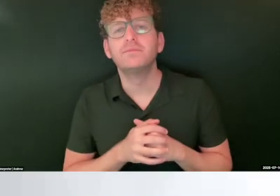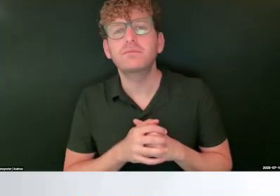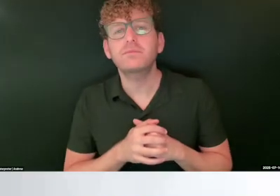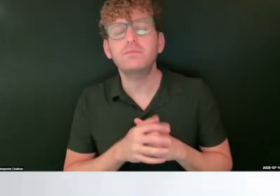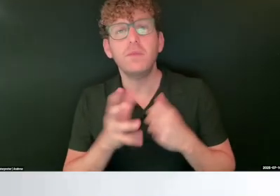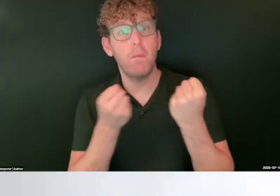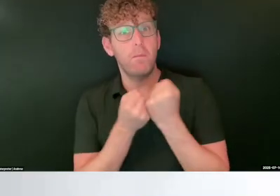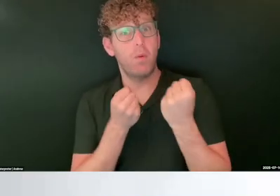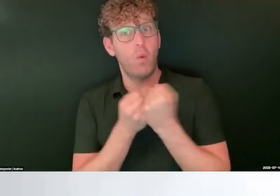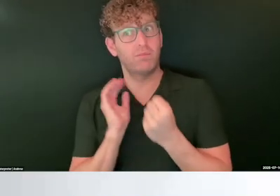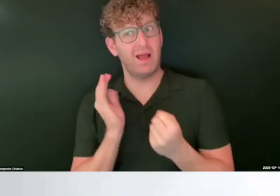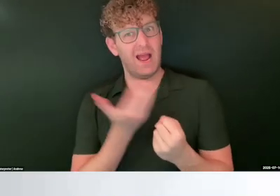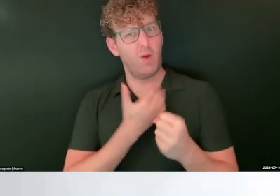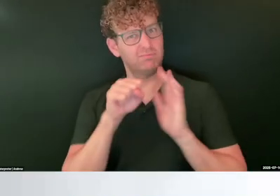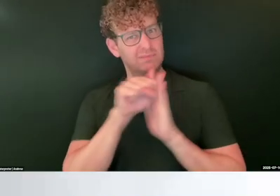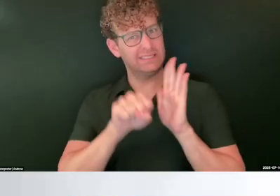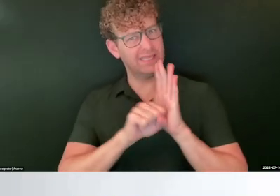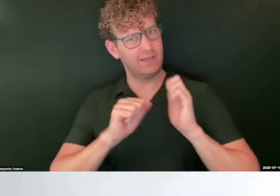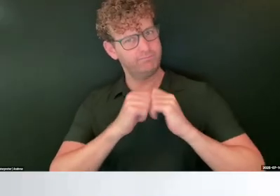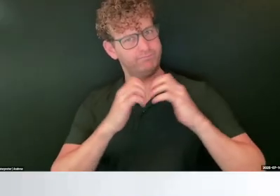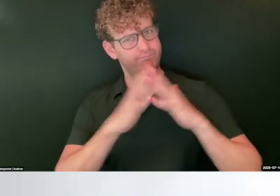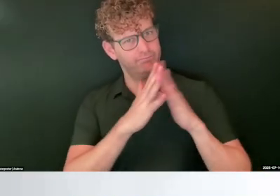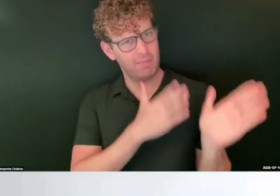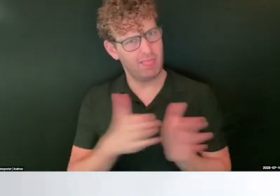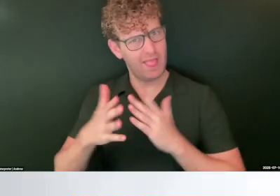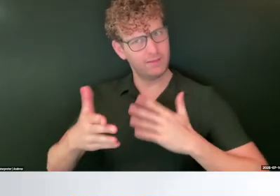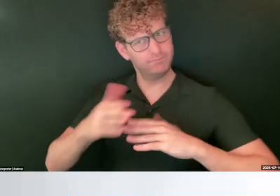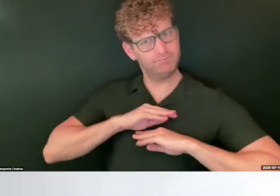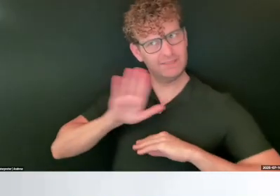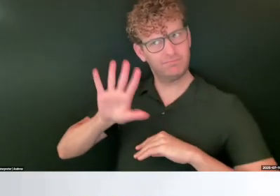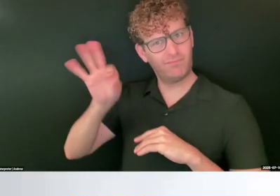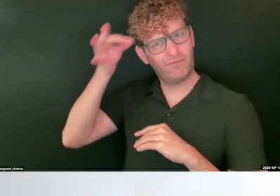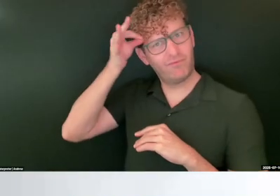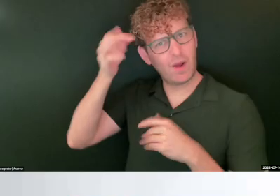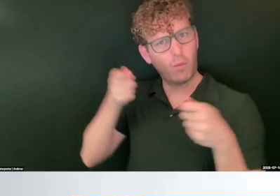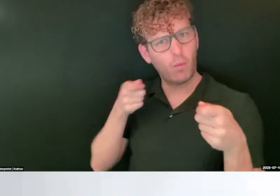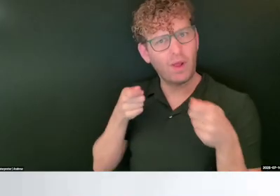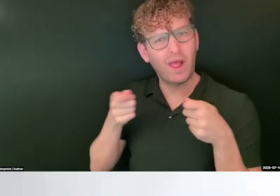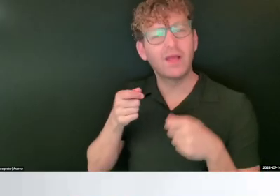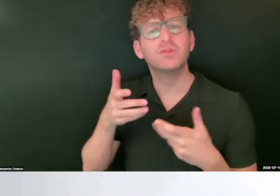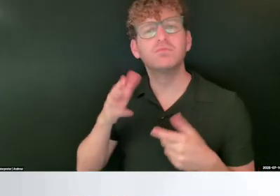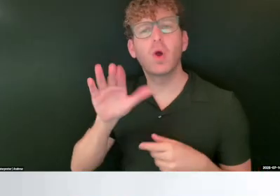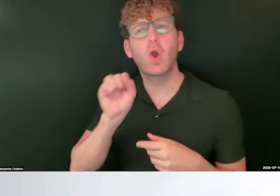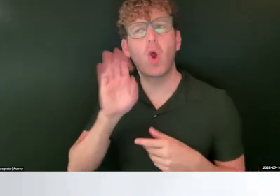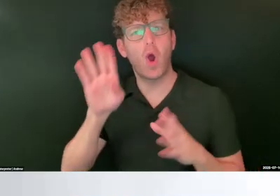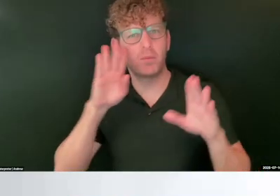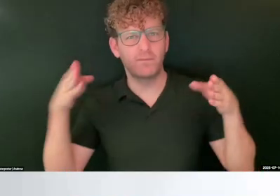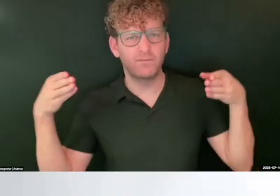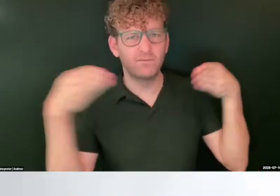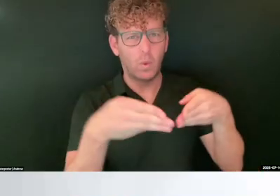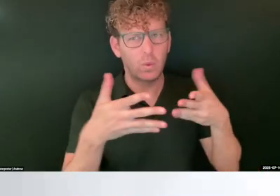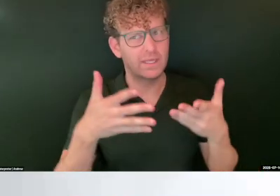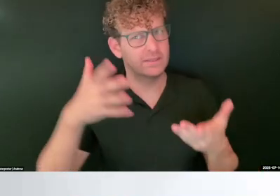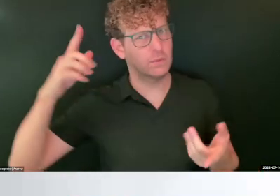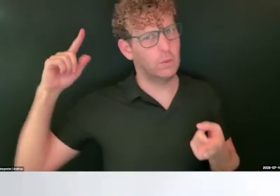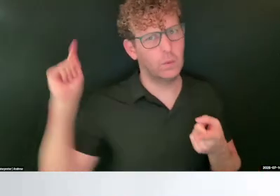to support our state implementation plan to meet federal regulations. In this regard, CARB is especially focused on significant